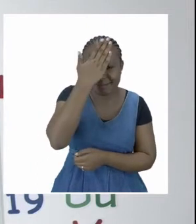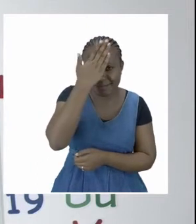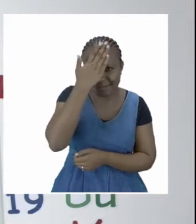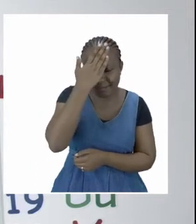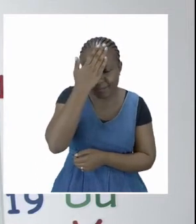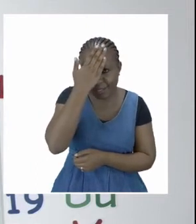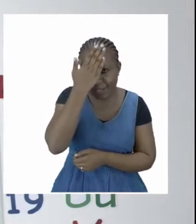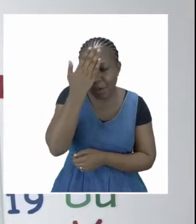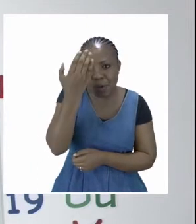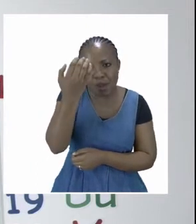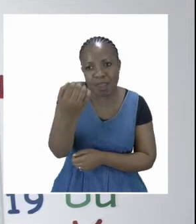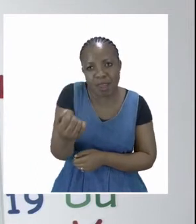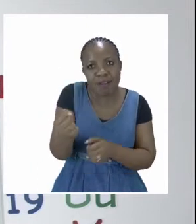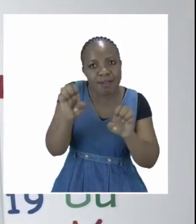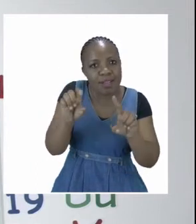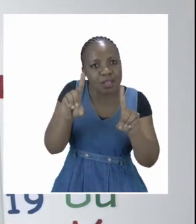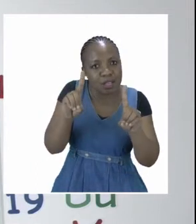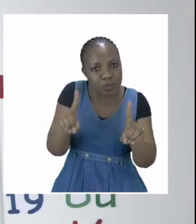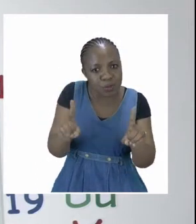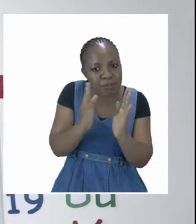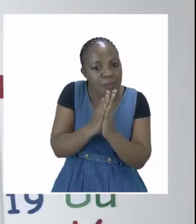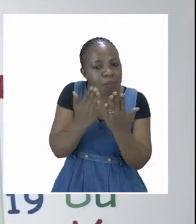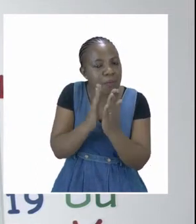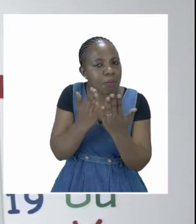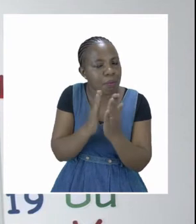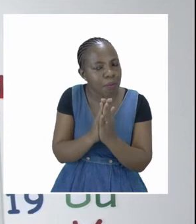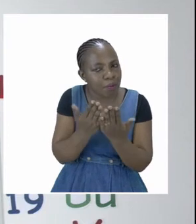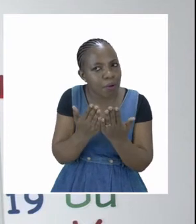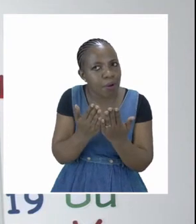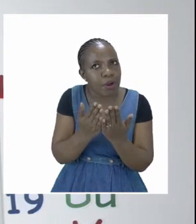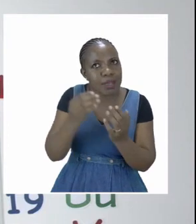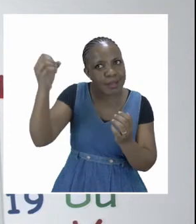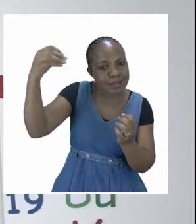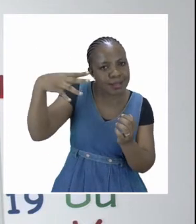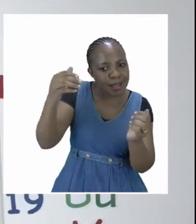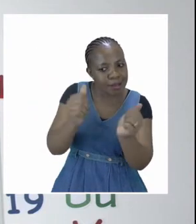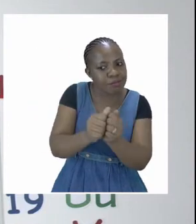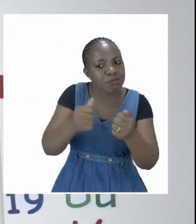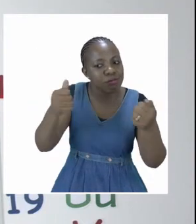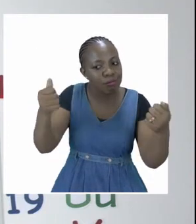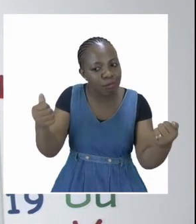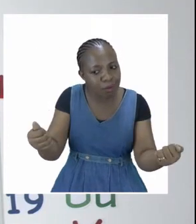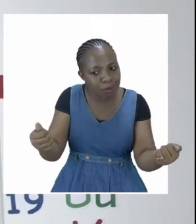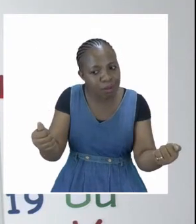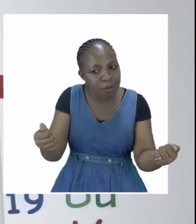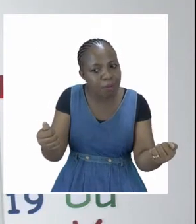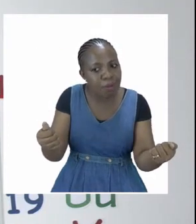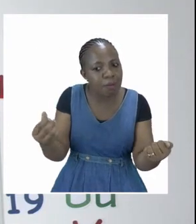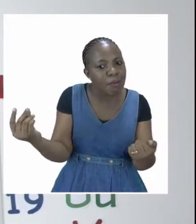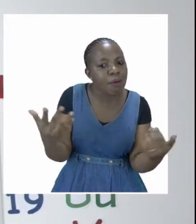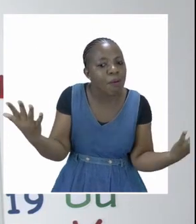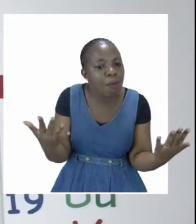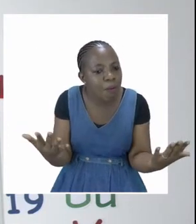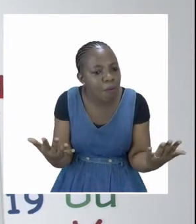booklet in our daily newspaper, street sales, or at your school every Monday